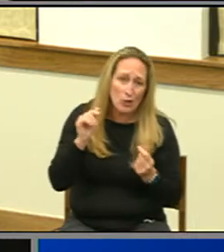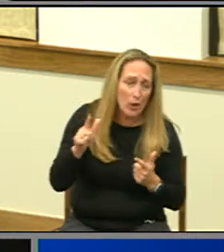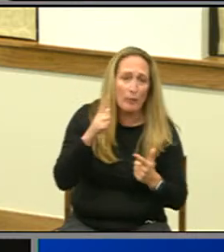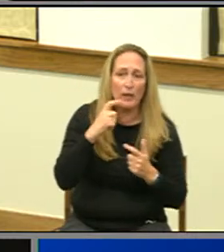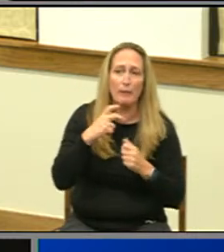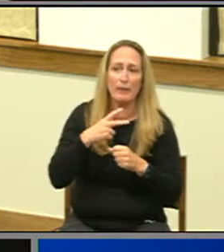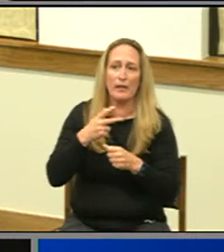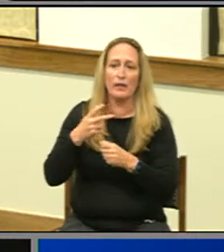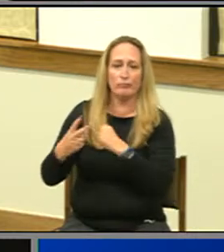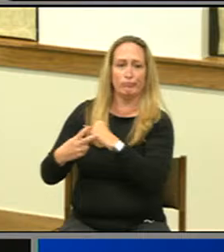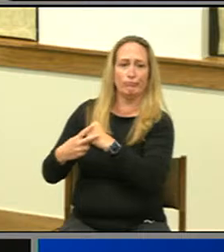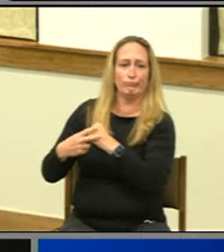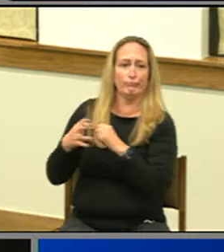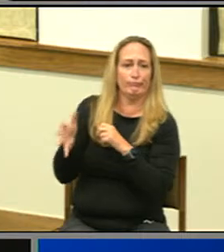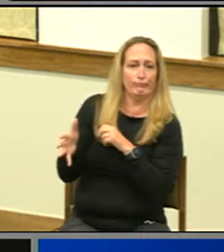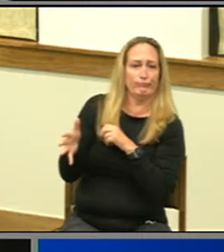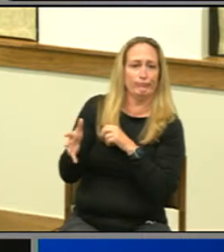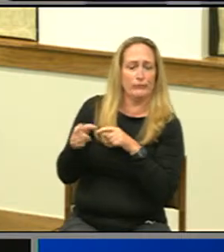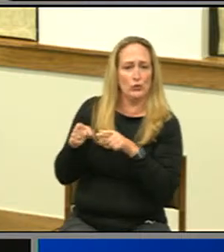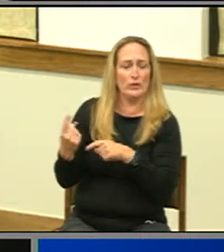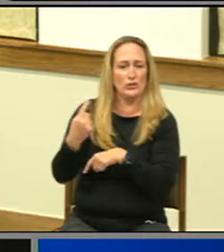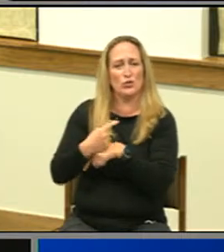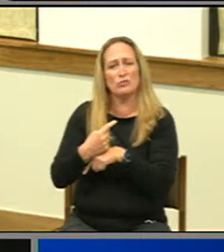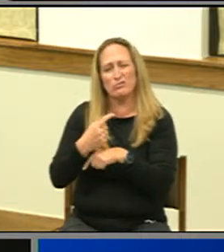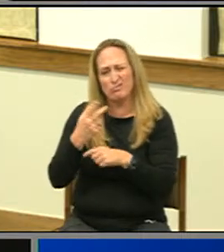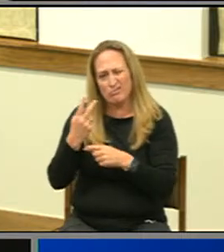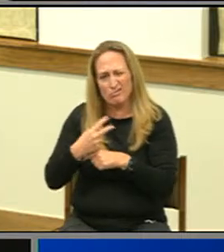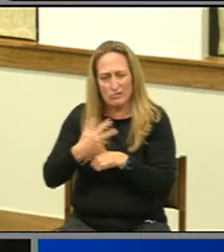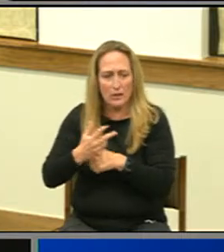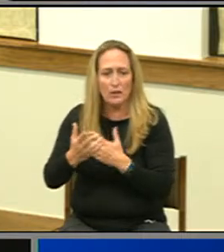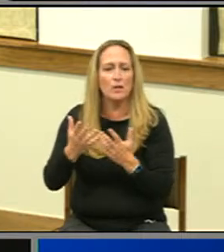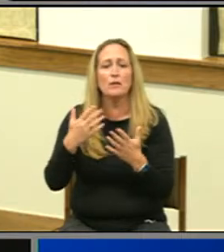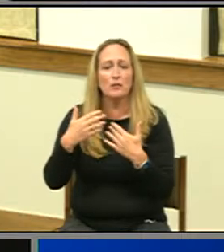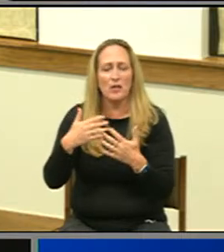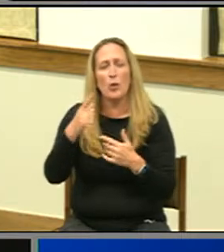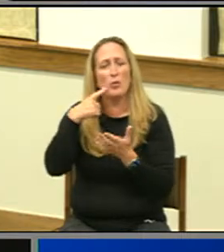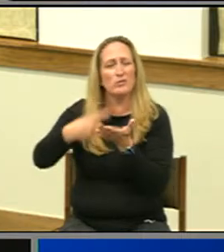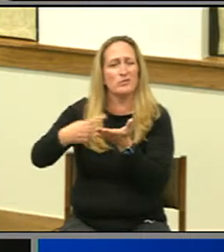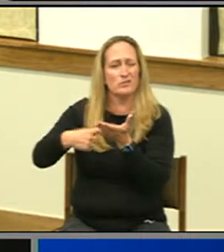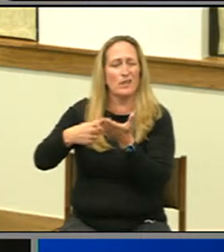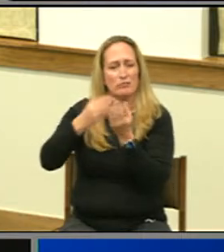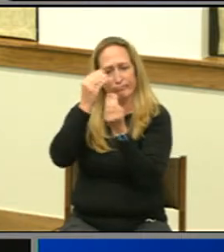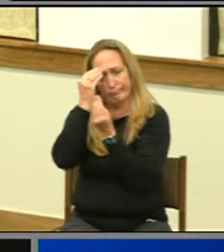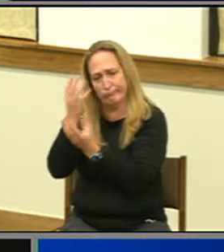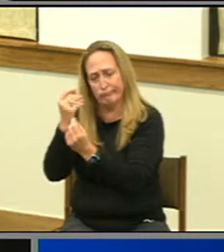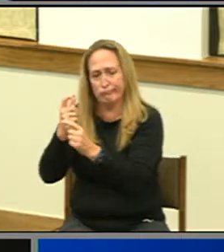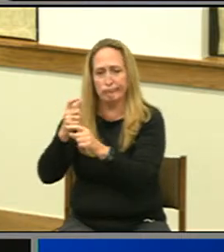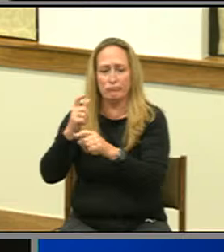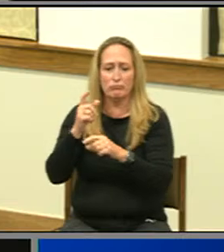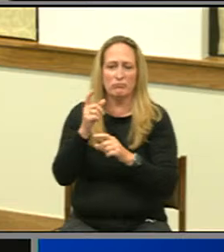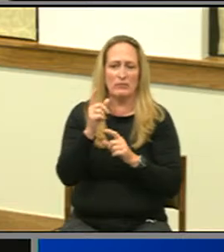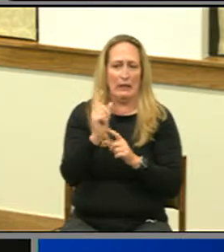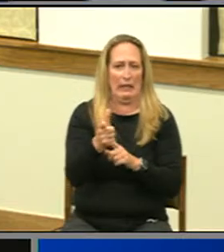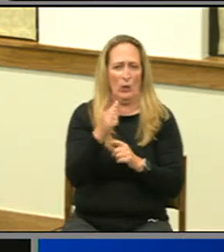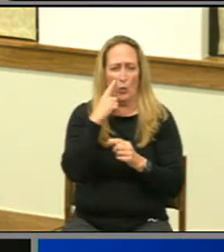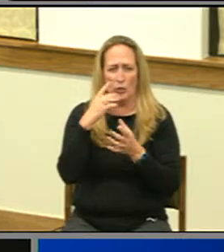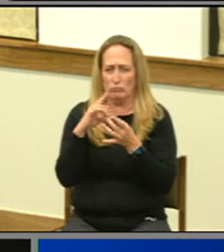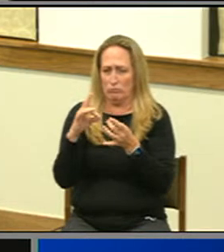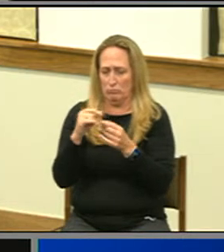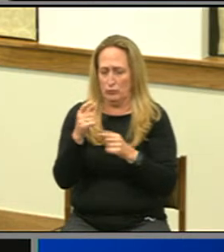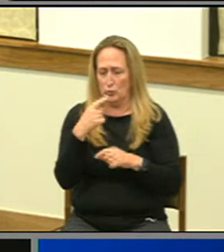stored on the street. And we'll discuss resident notification in later slides.